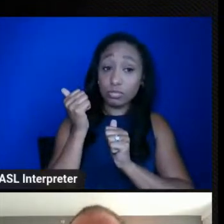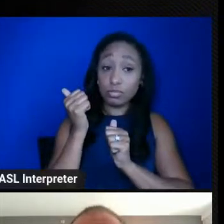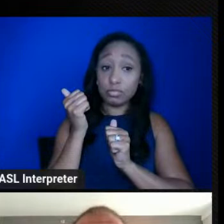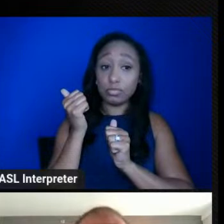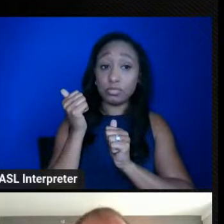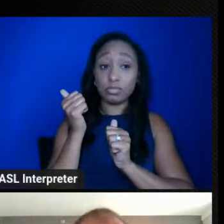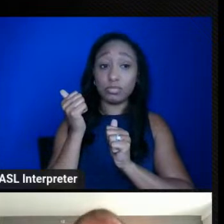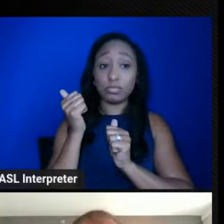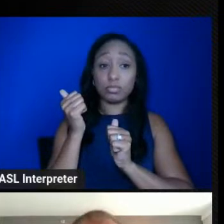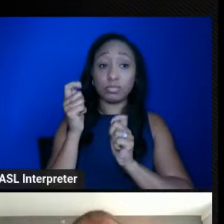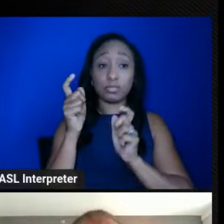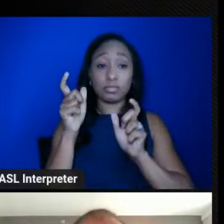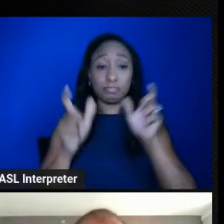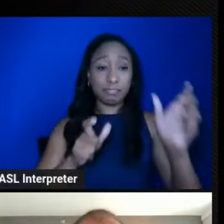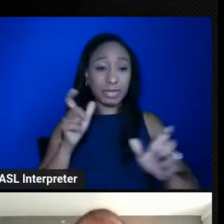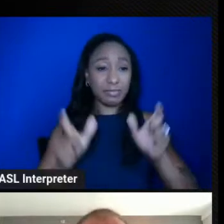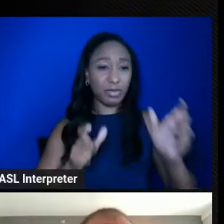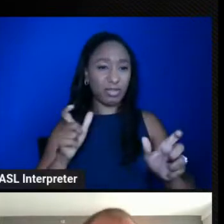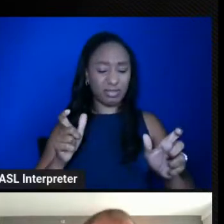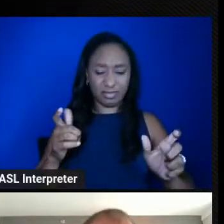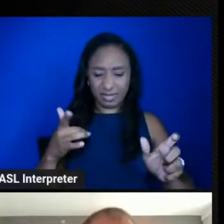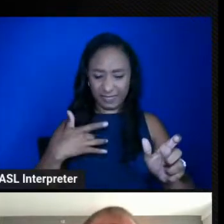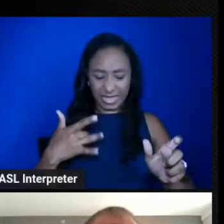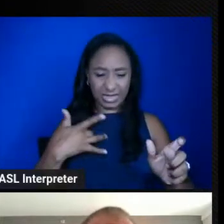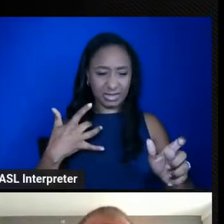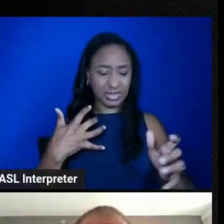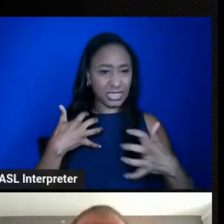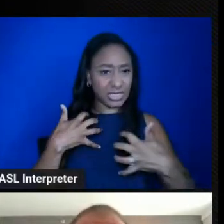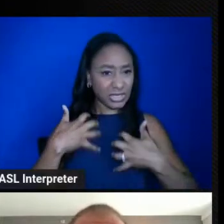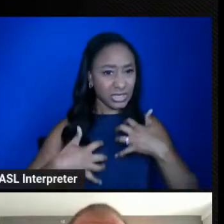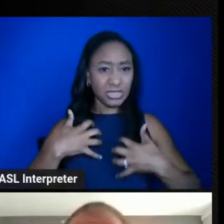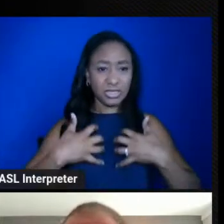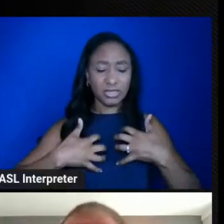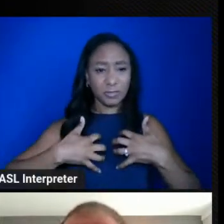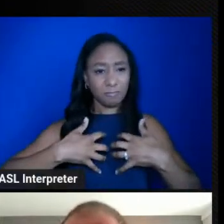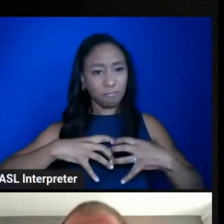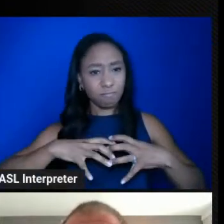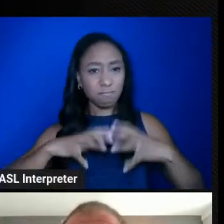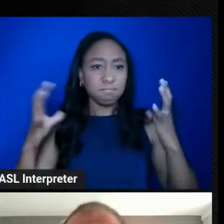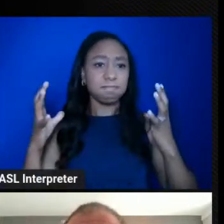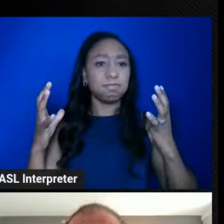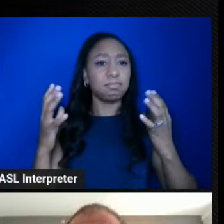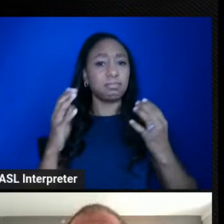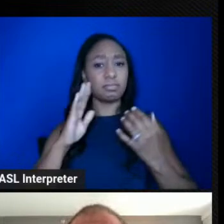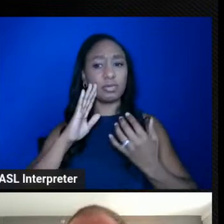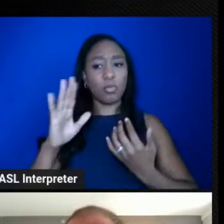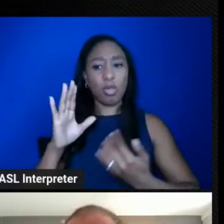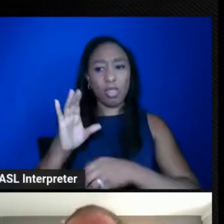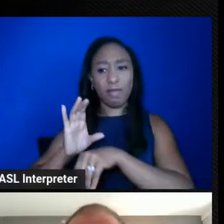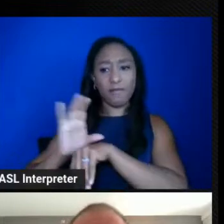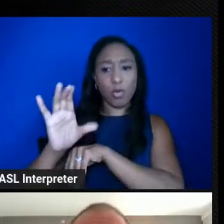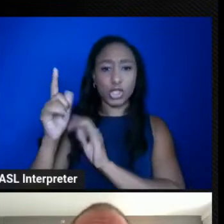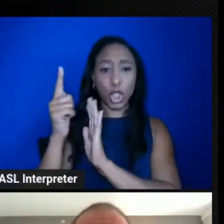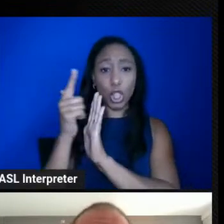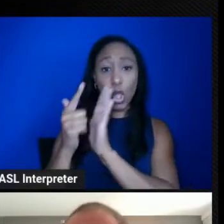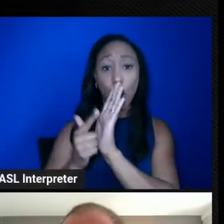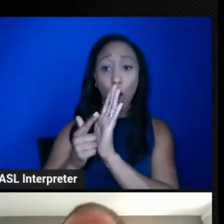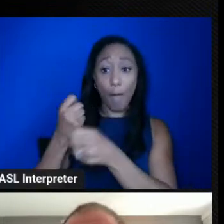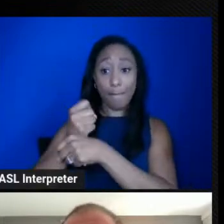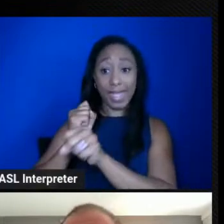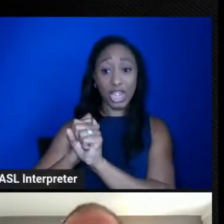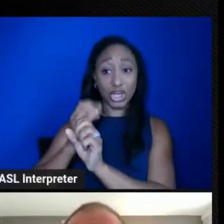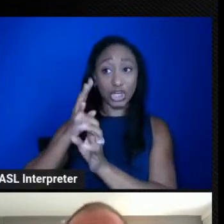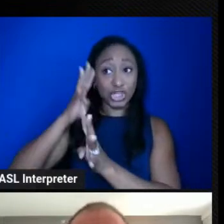outrage over the abduction of these 5 boys would force lawmakers in Pennsylvania to pass a